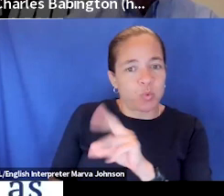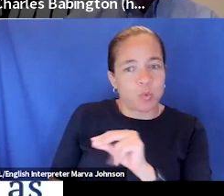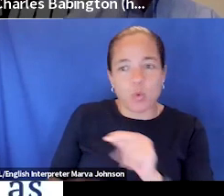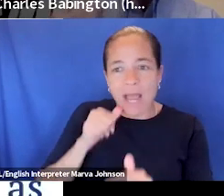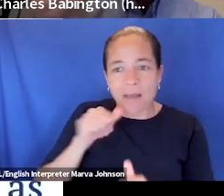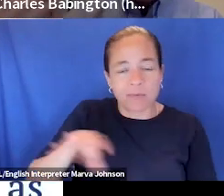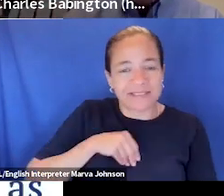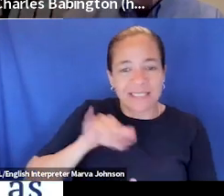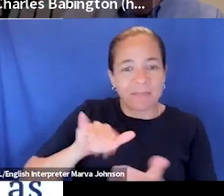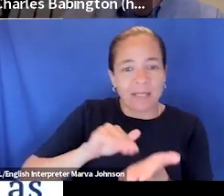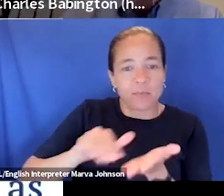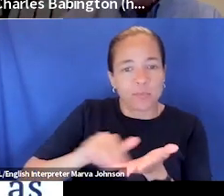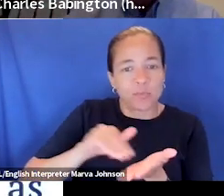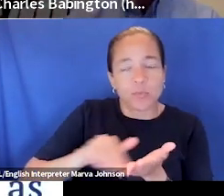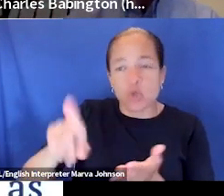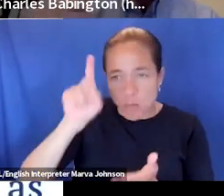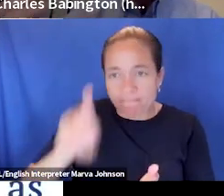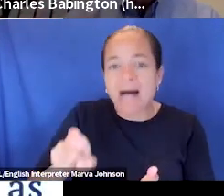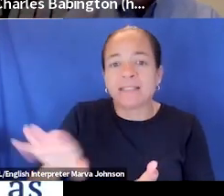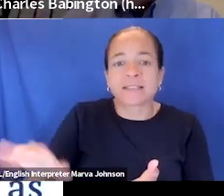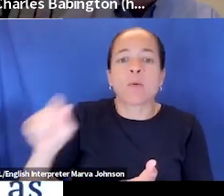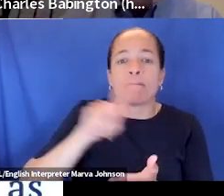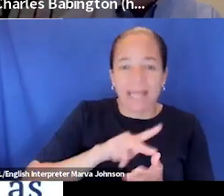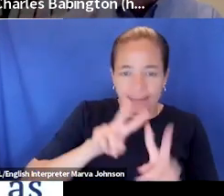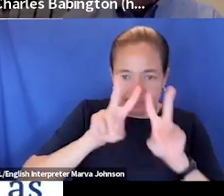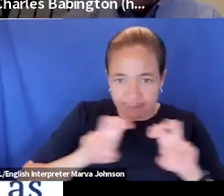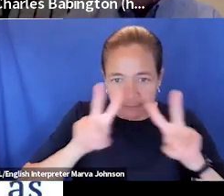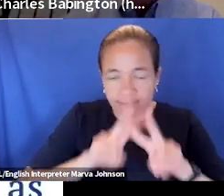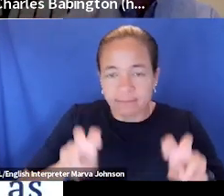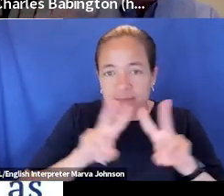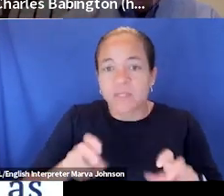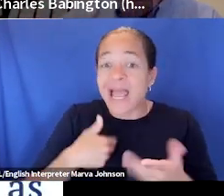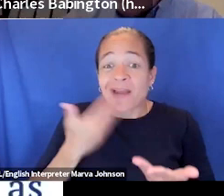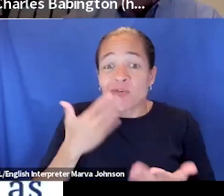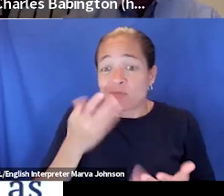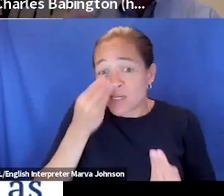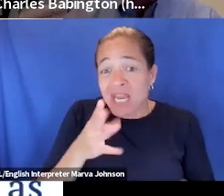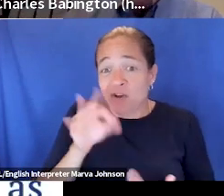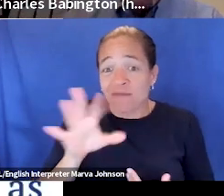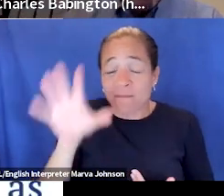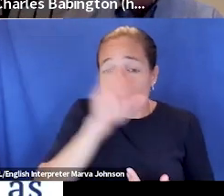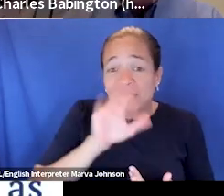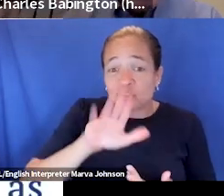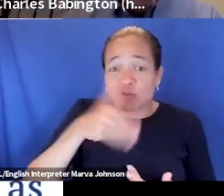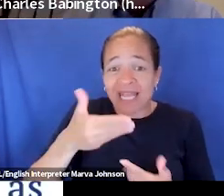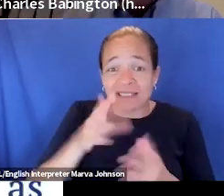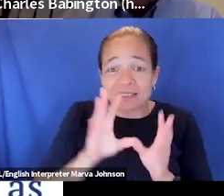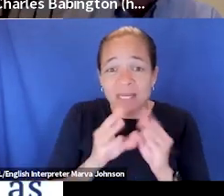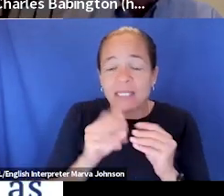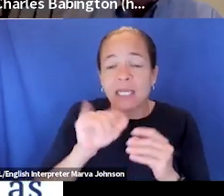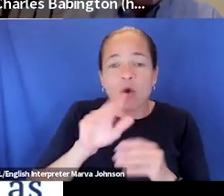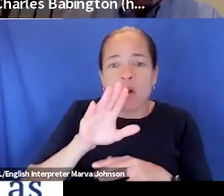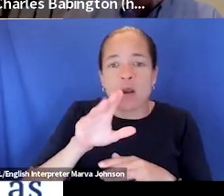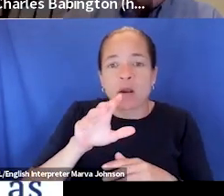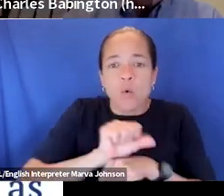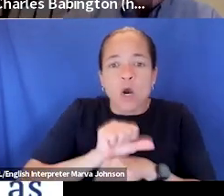excuse. You have to go back through it. You have to find time. I don't care if you have to miss your next meeting or work late at night or work on Saturday. It's not an excuse